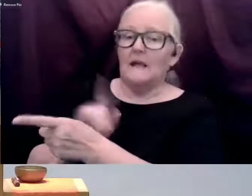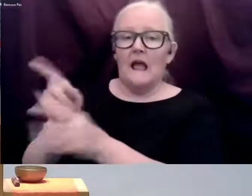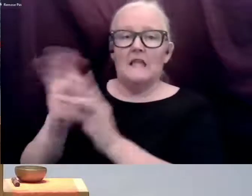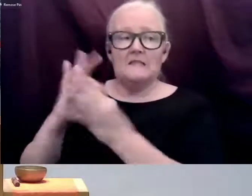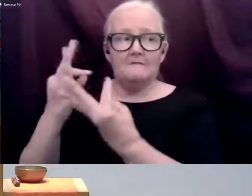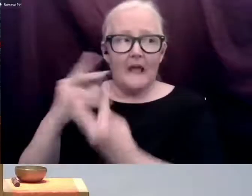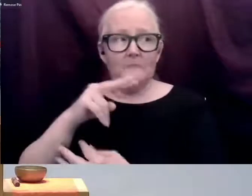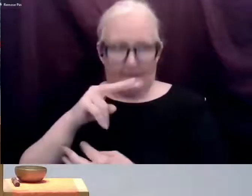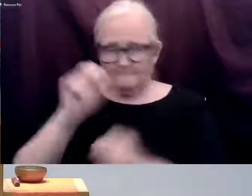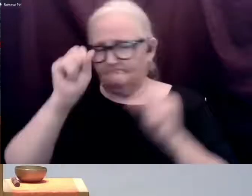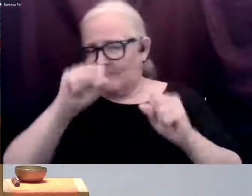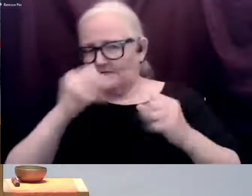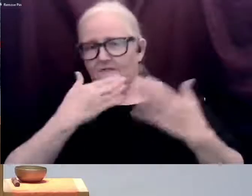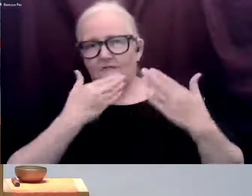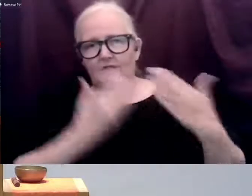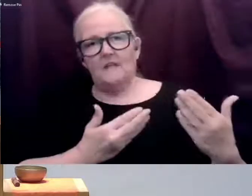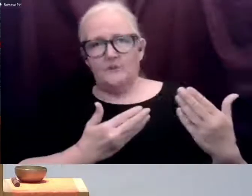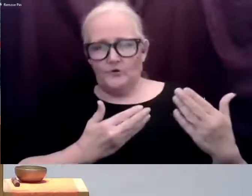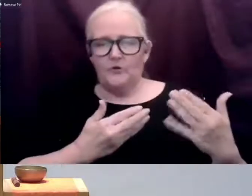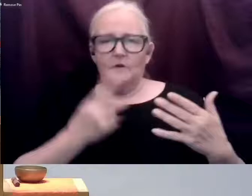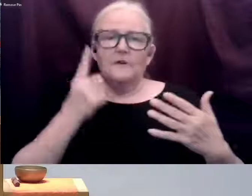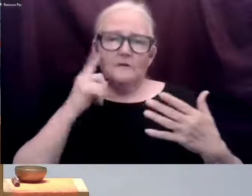those who pray. So